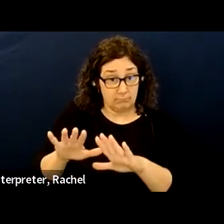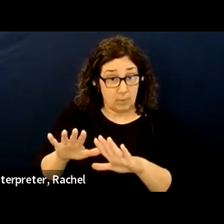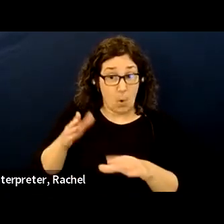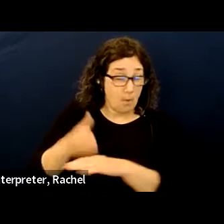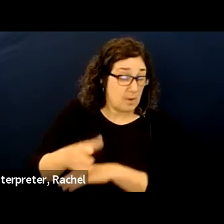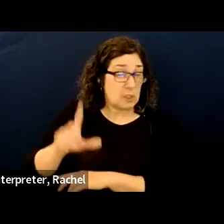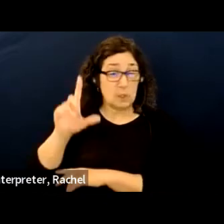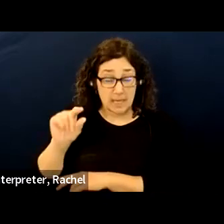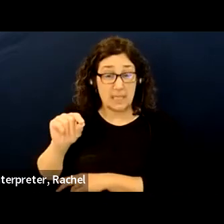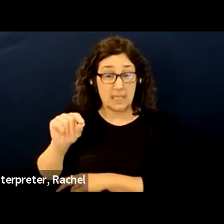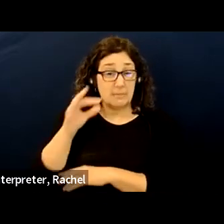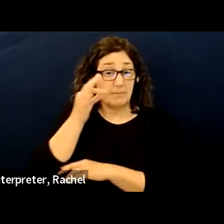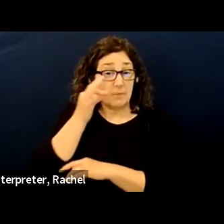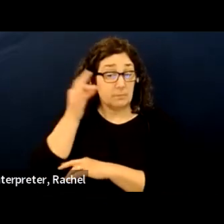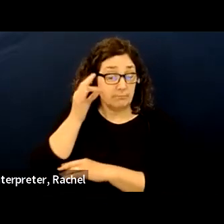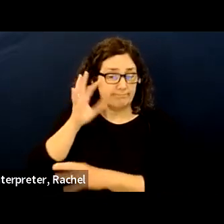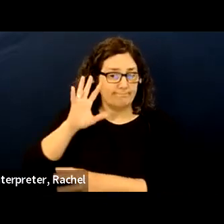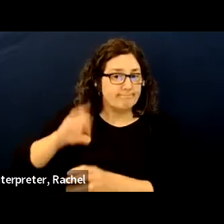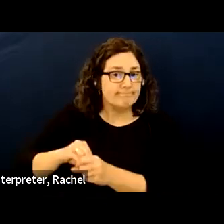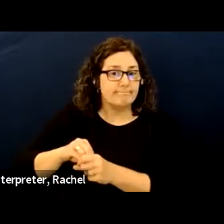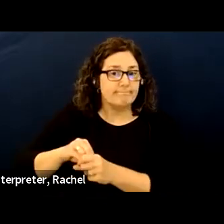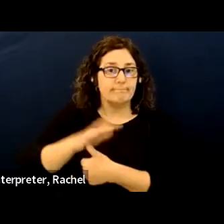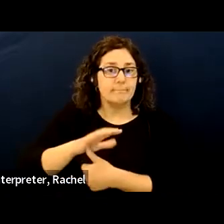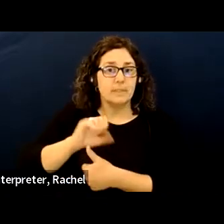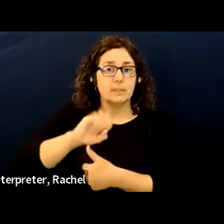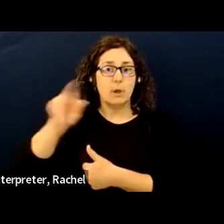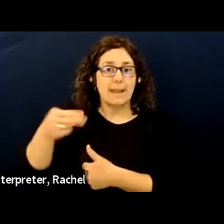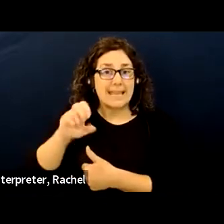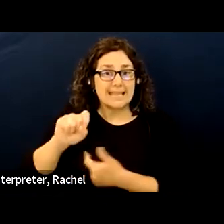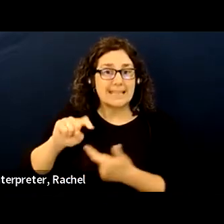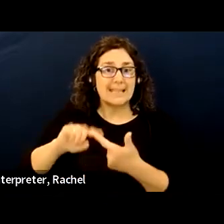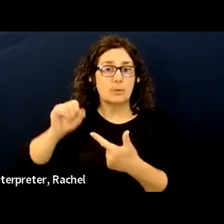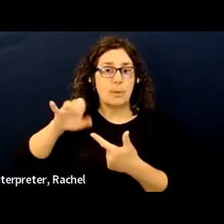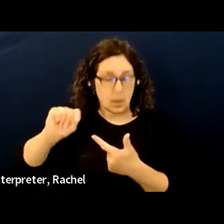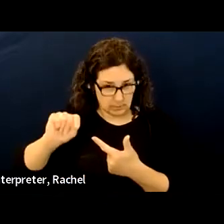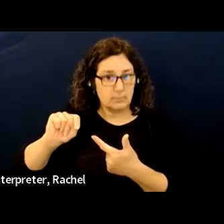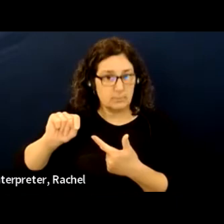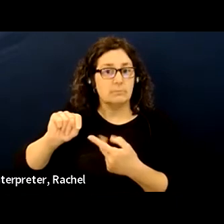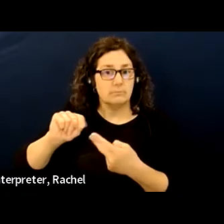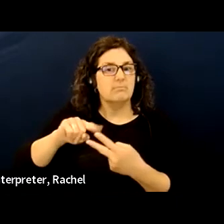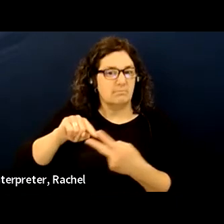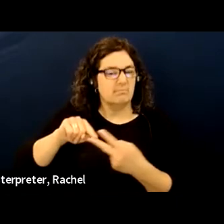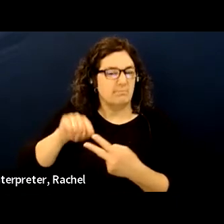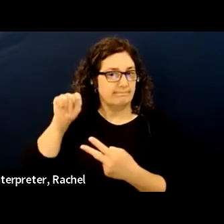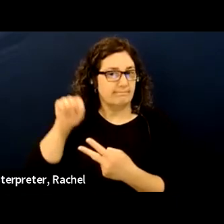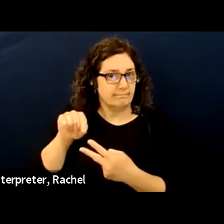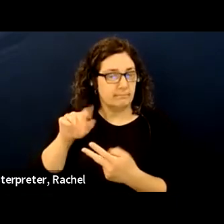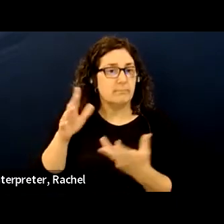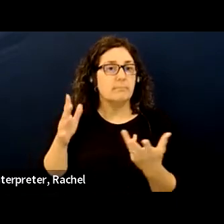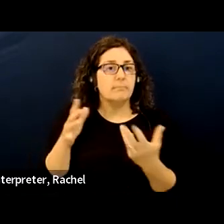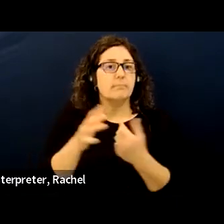20 First Nations, including that of the Songhees and the Esquimalt Nations in the core area,